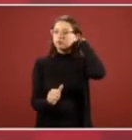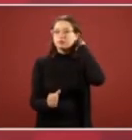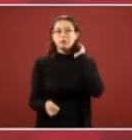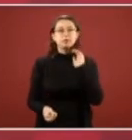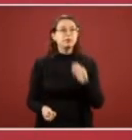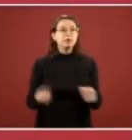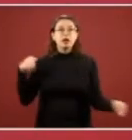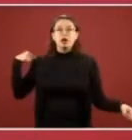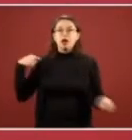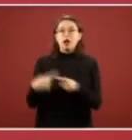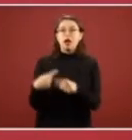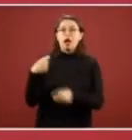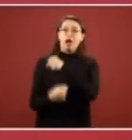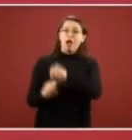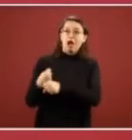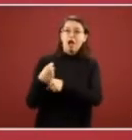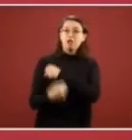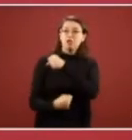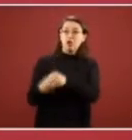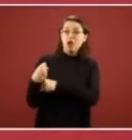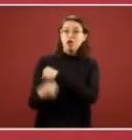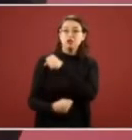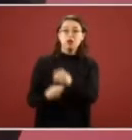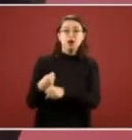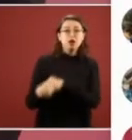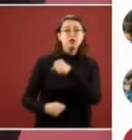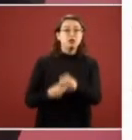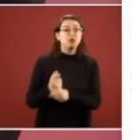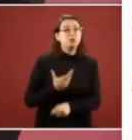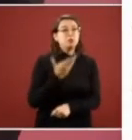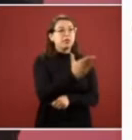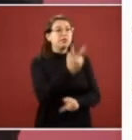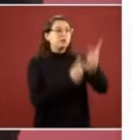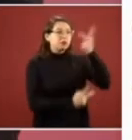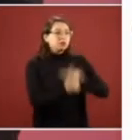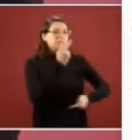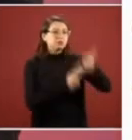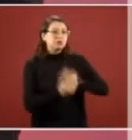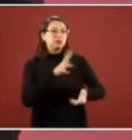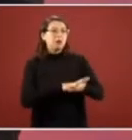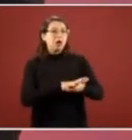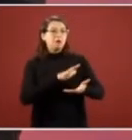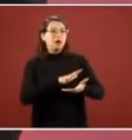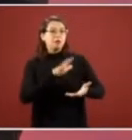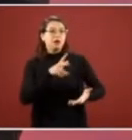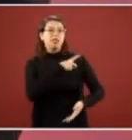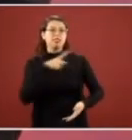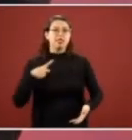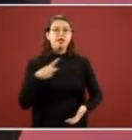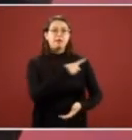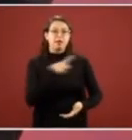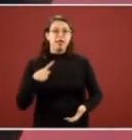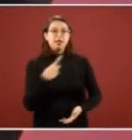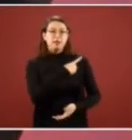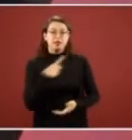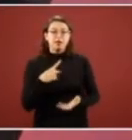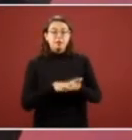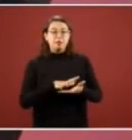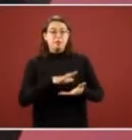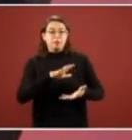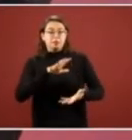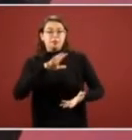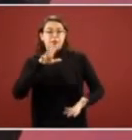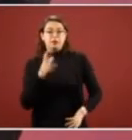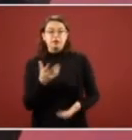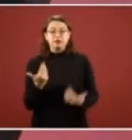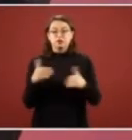know how many. No aumenta la deuda. We have not increased the debt. Con relación al Producto Interno Bruto. In